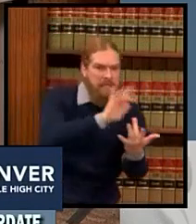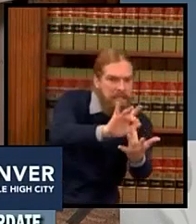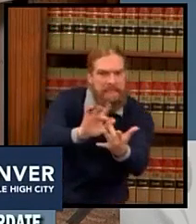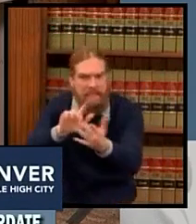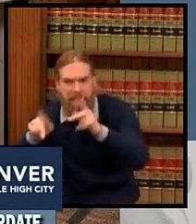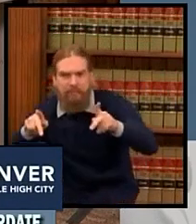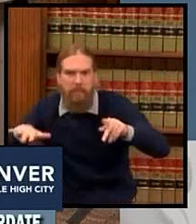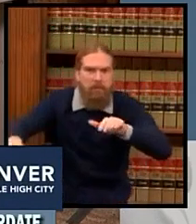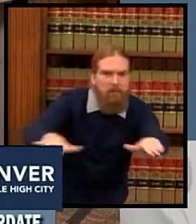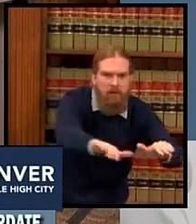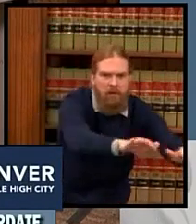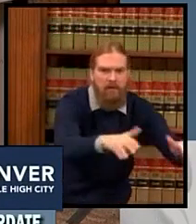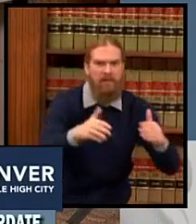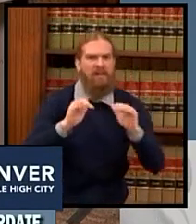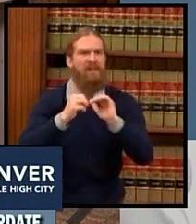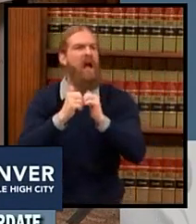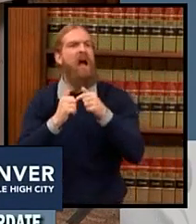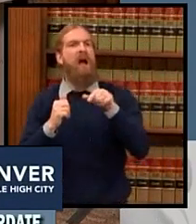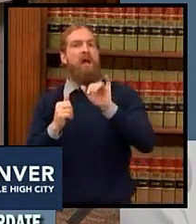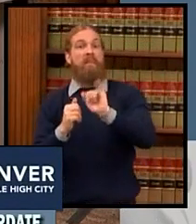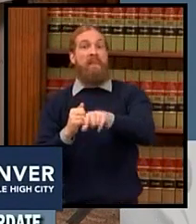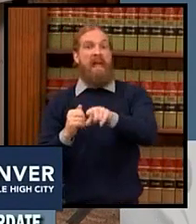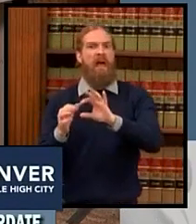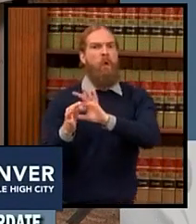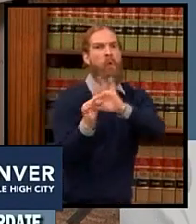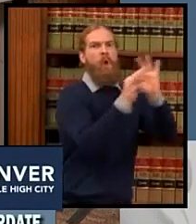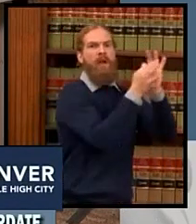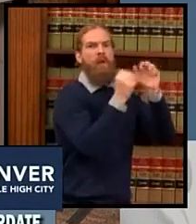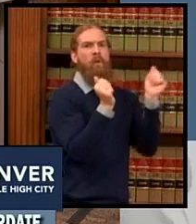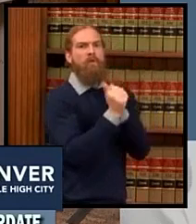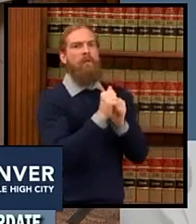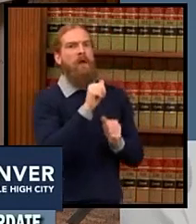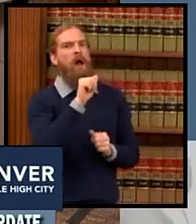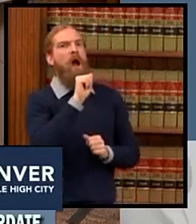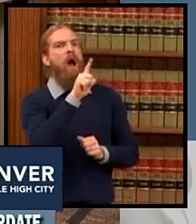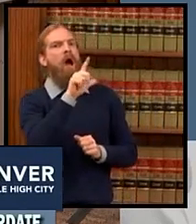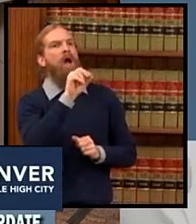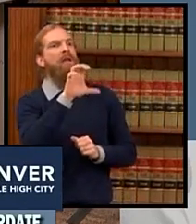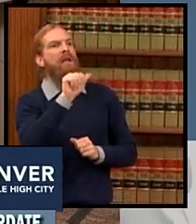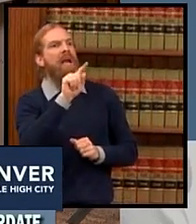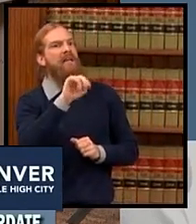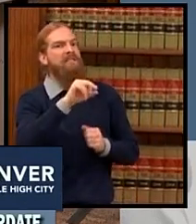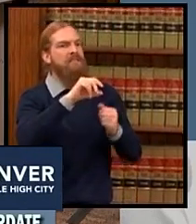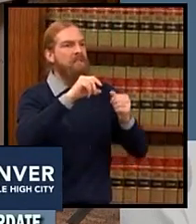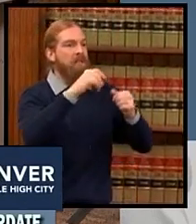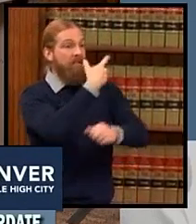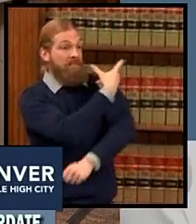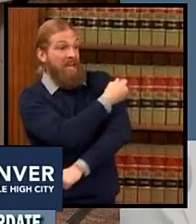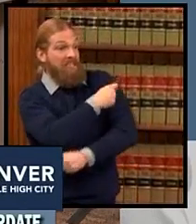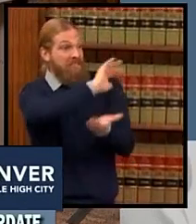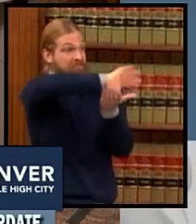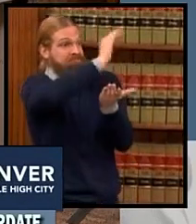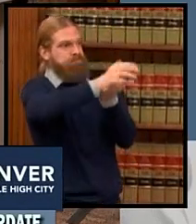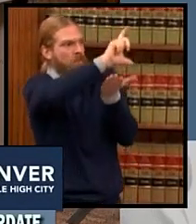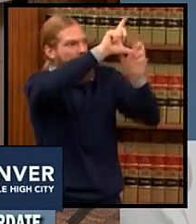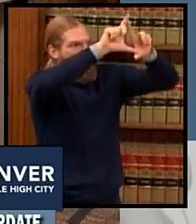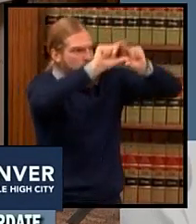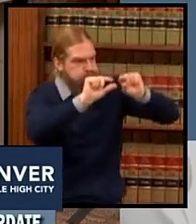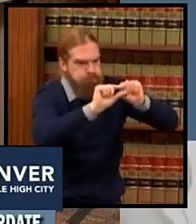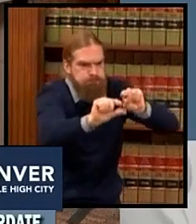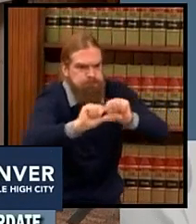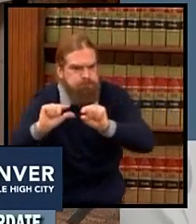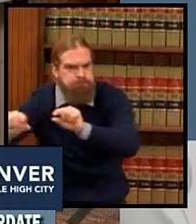in relationship to allocation? Because every single time we want to have these efforts, it's up